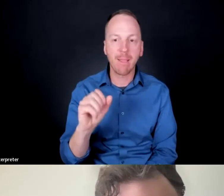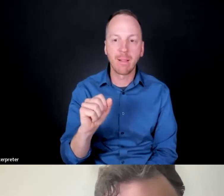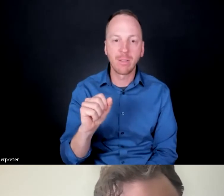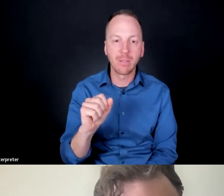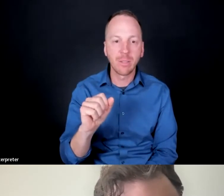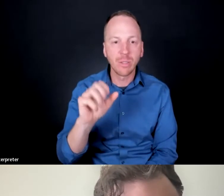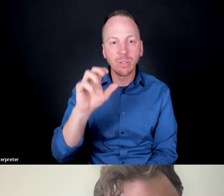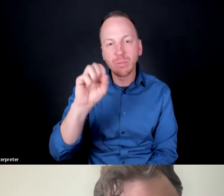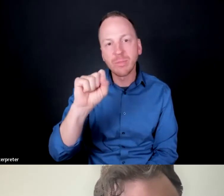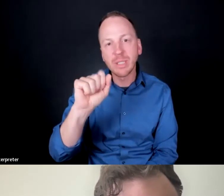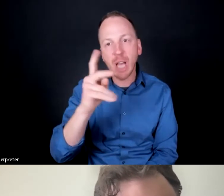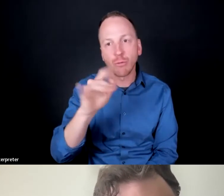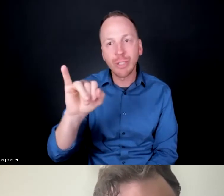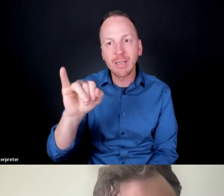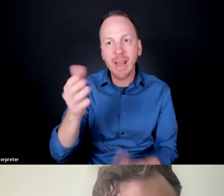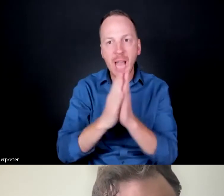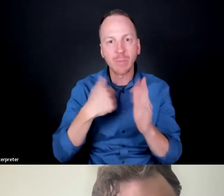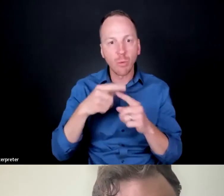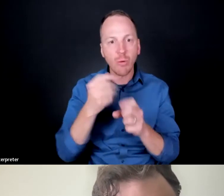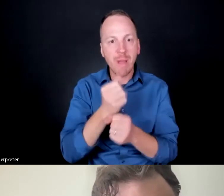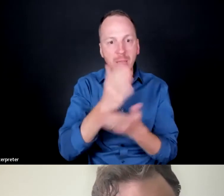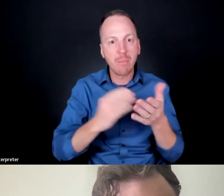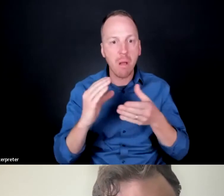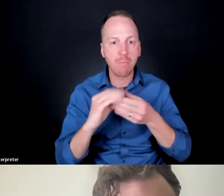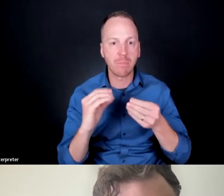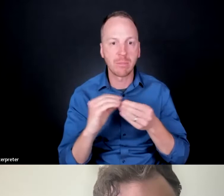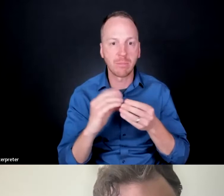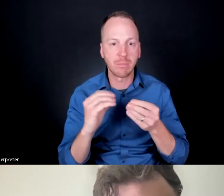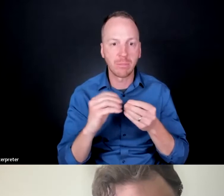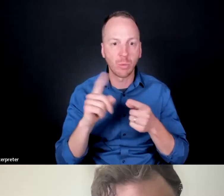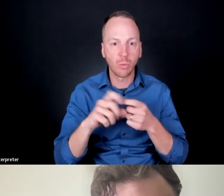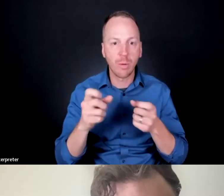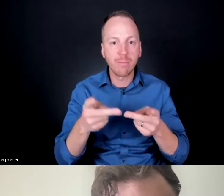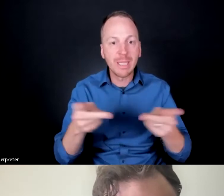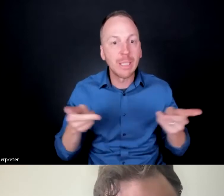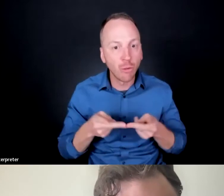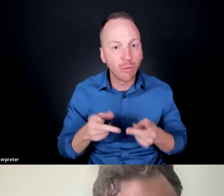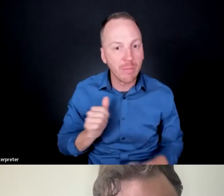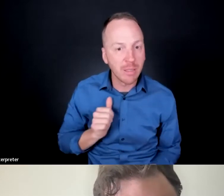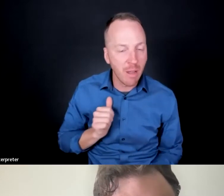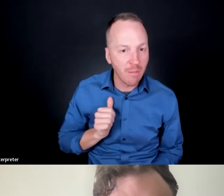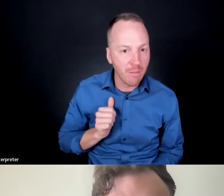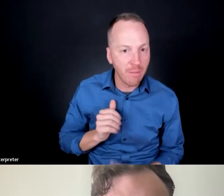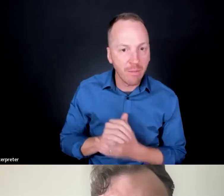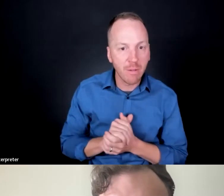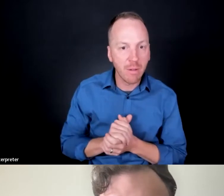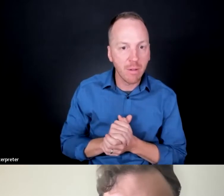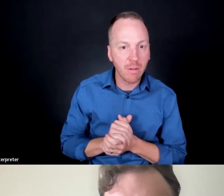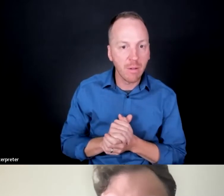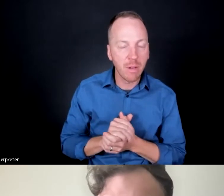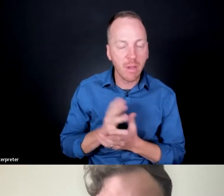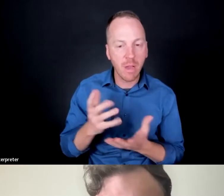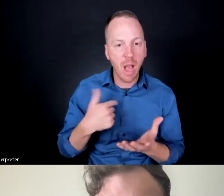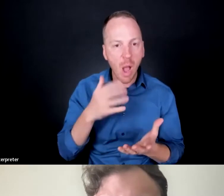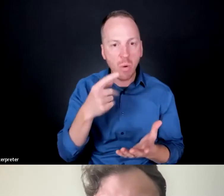Sanjit asked me to just make a few remarks to position myself. In order to do so,